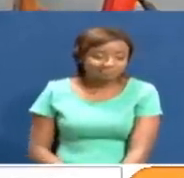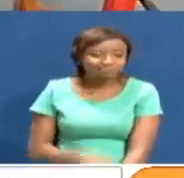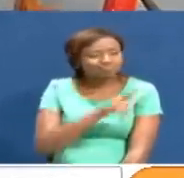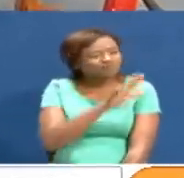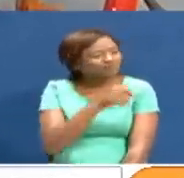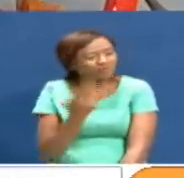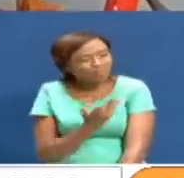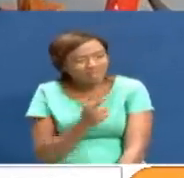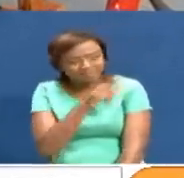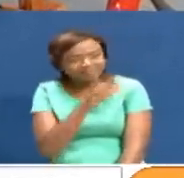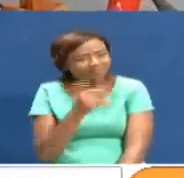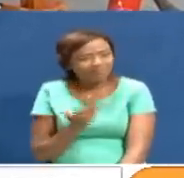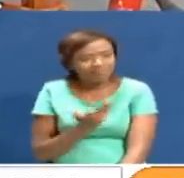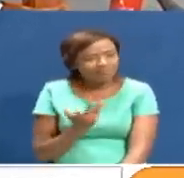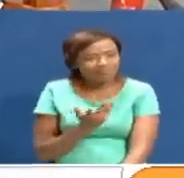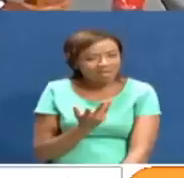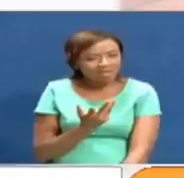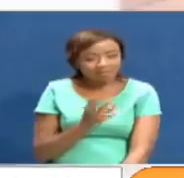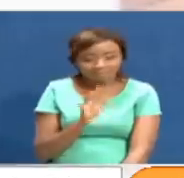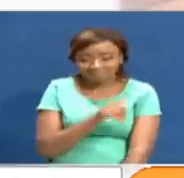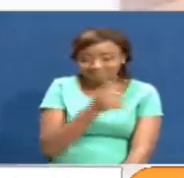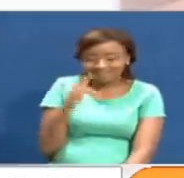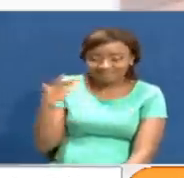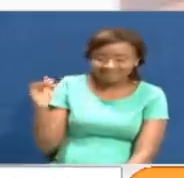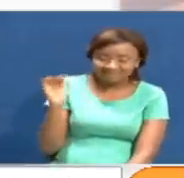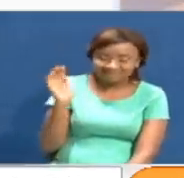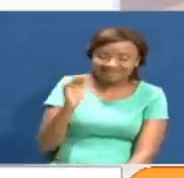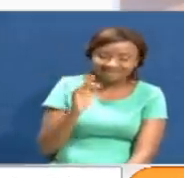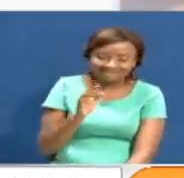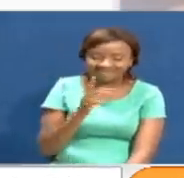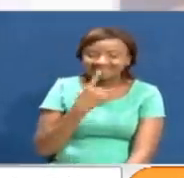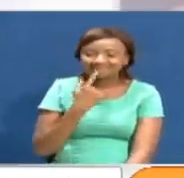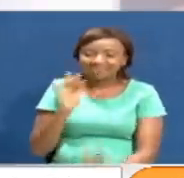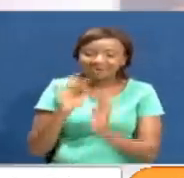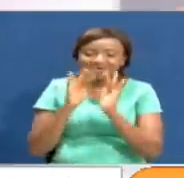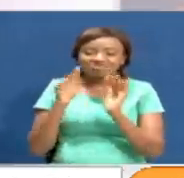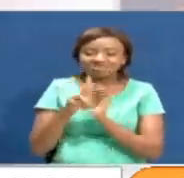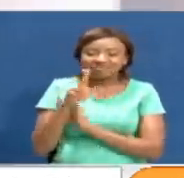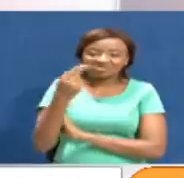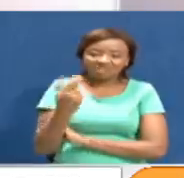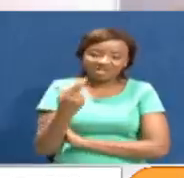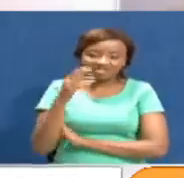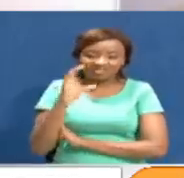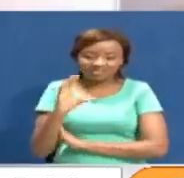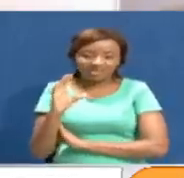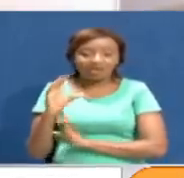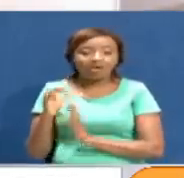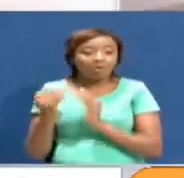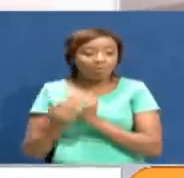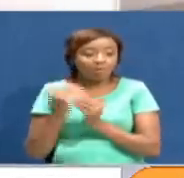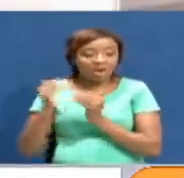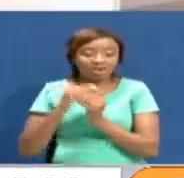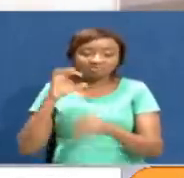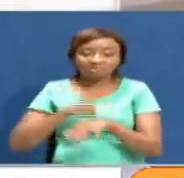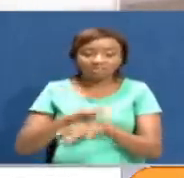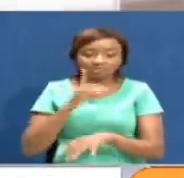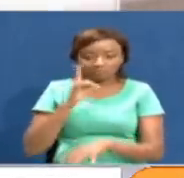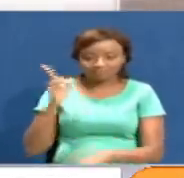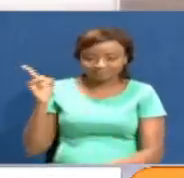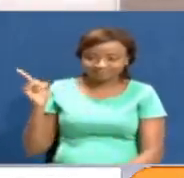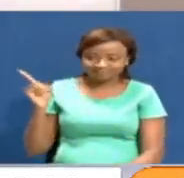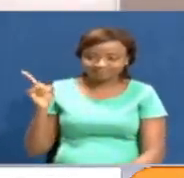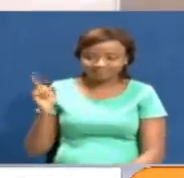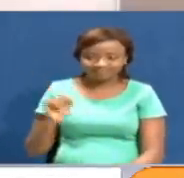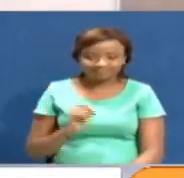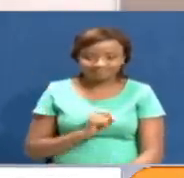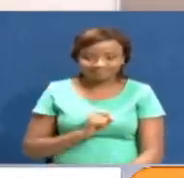Where have you been? Steve Muthama says, universal healthcare workers have not been paid salaries for 5 months now.